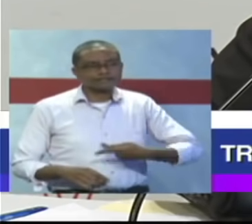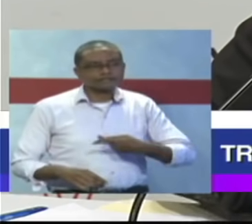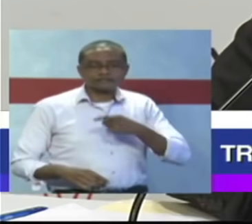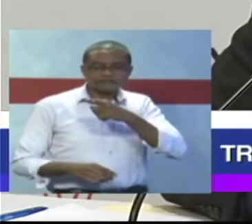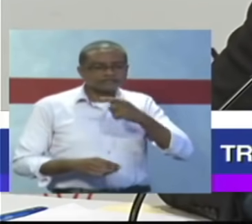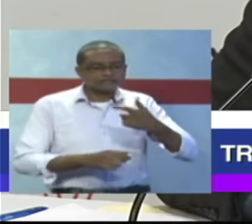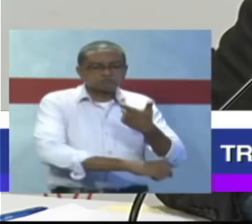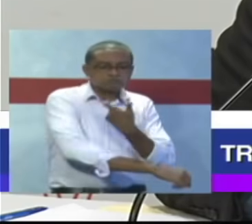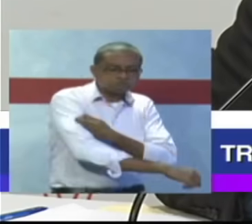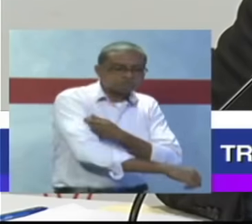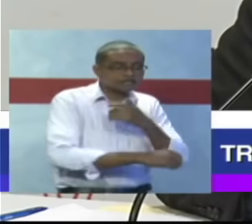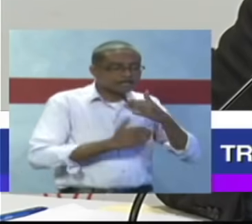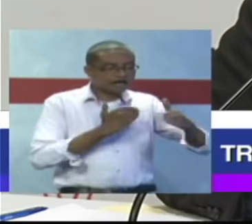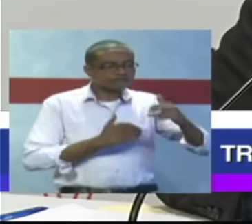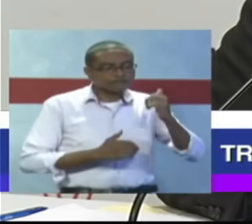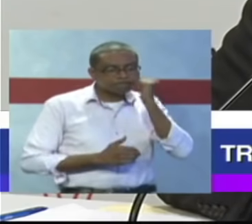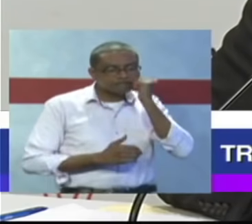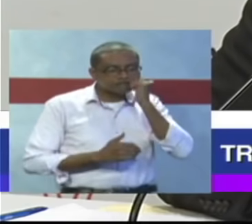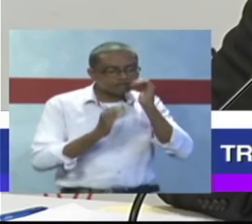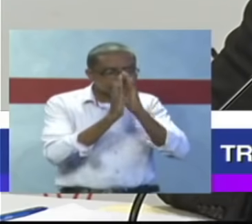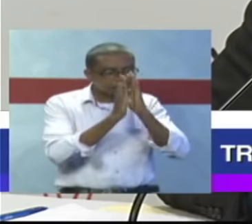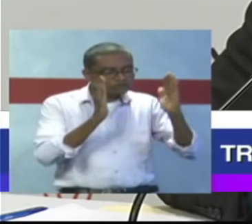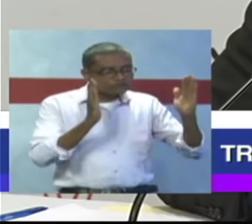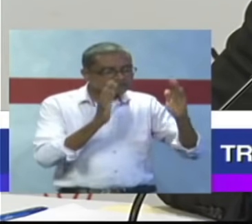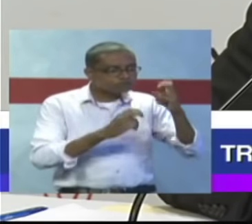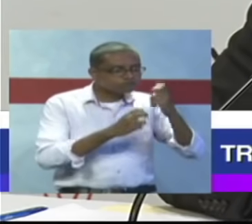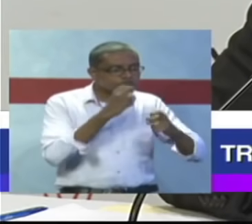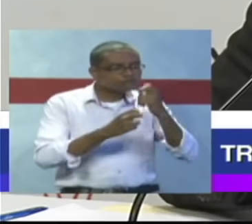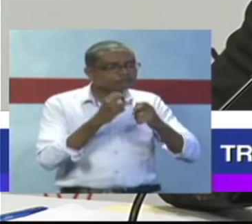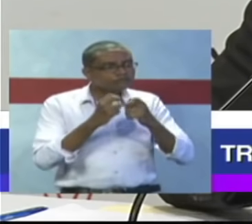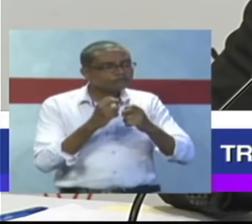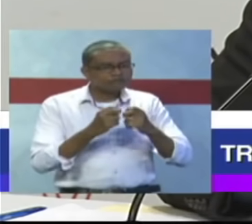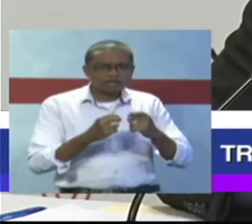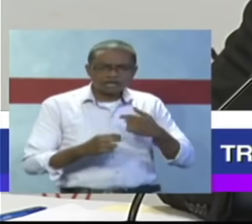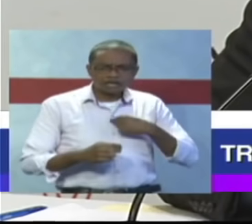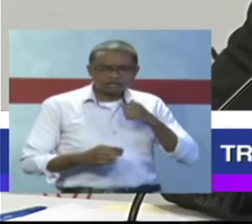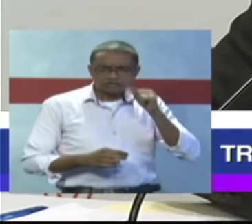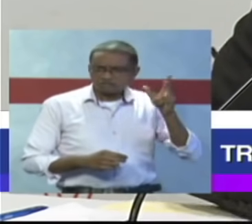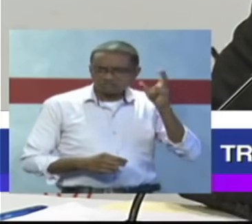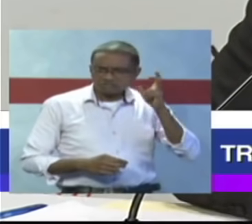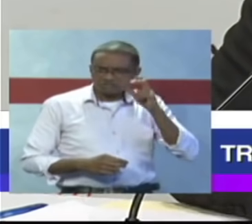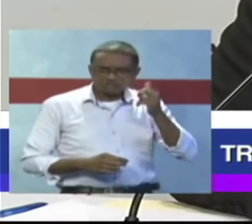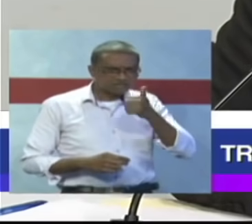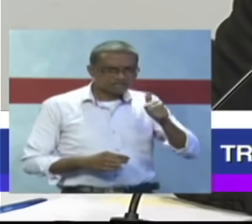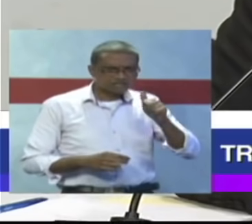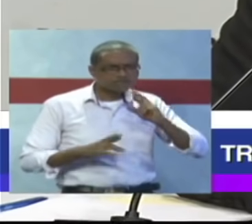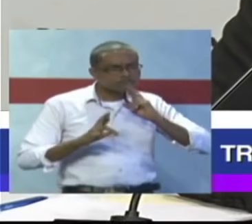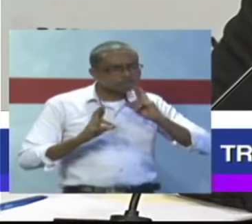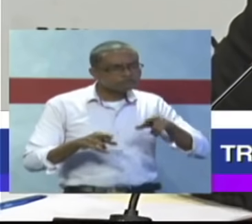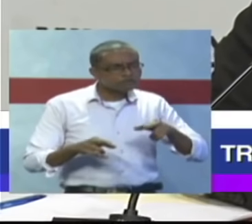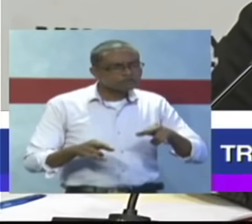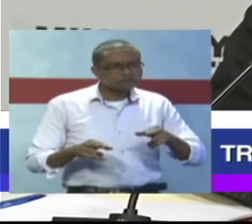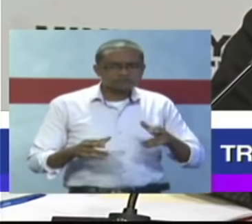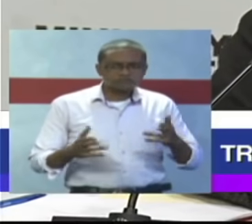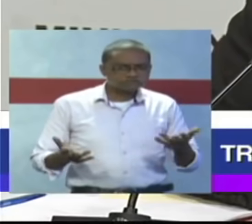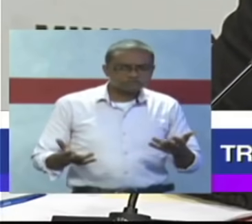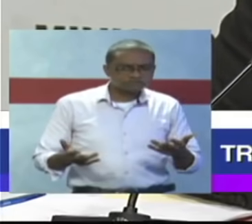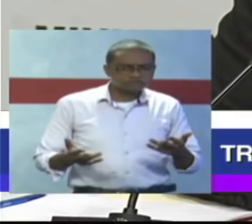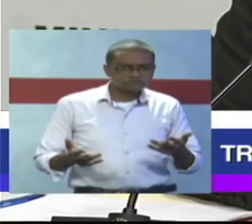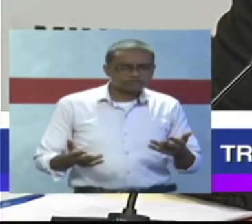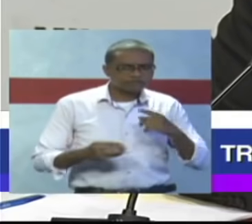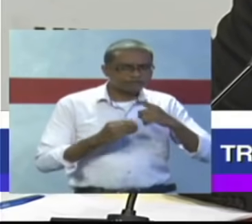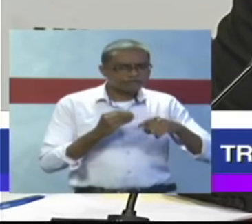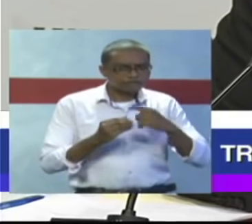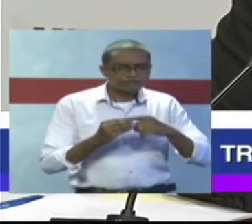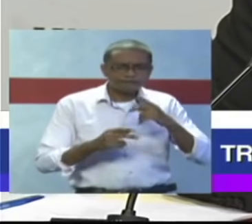such reports of any vaccinated person having to be admitted to hospital as a result of some period disturbance. So